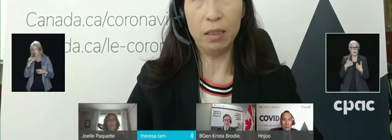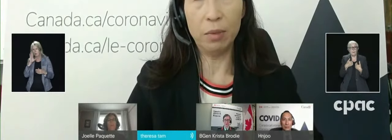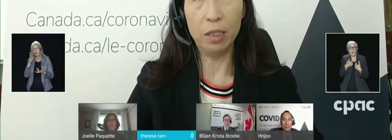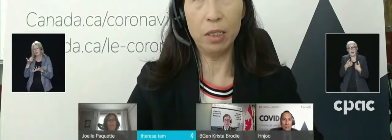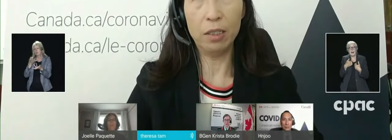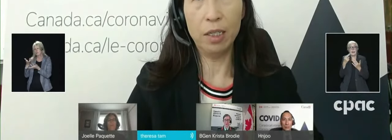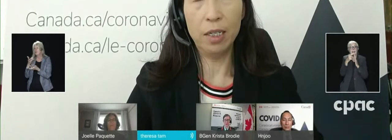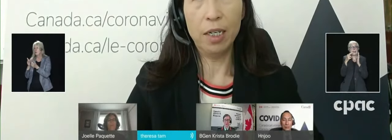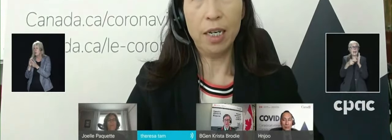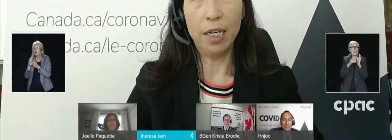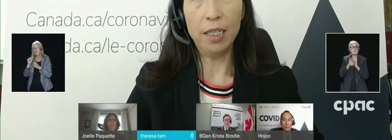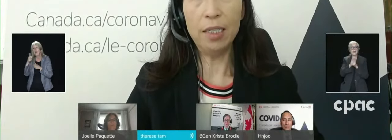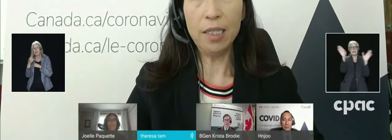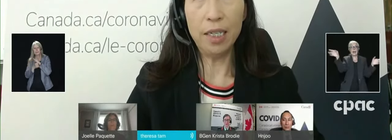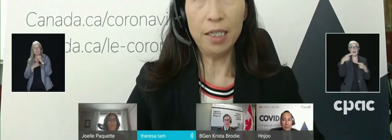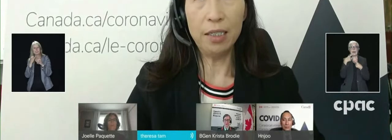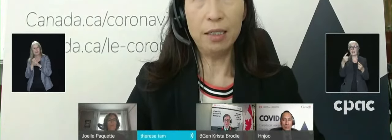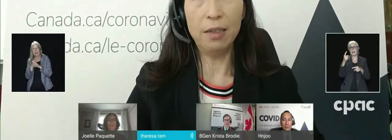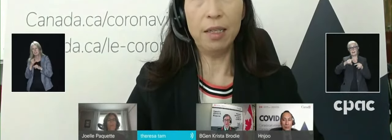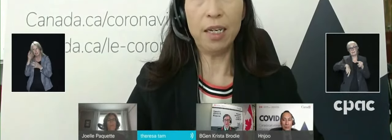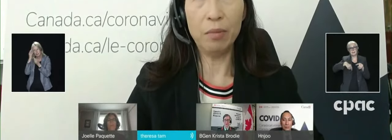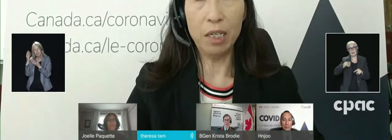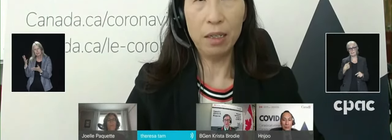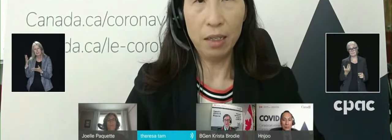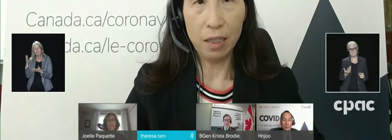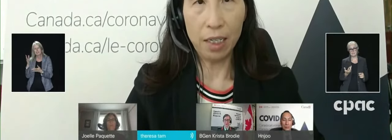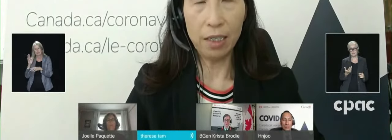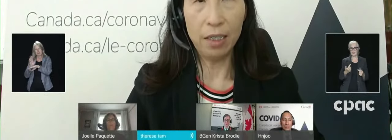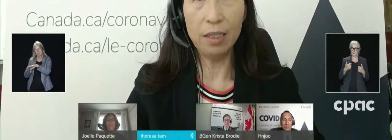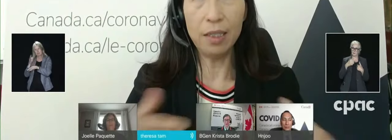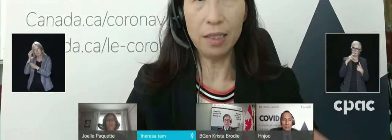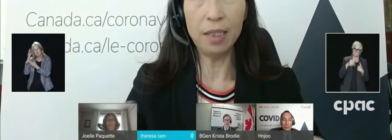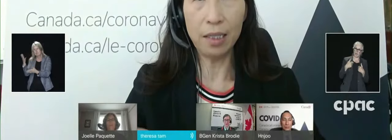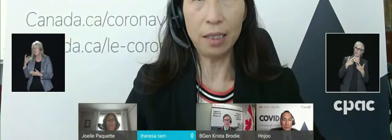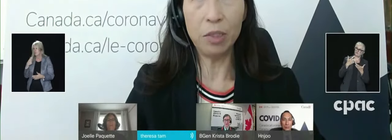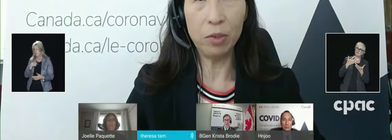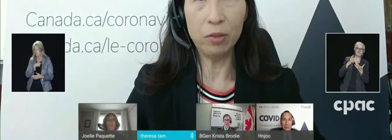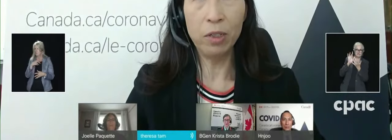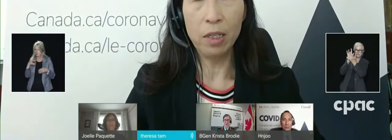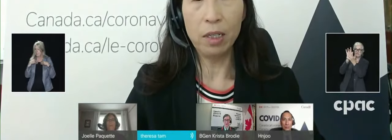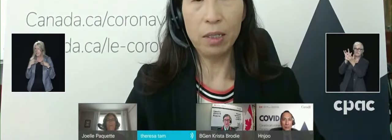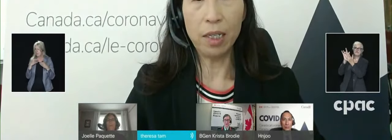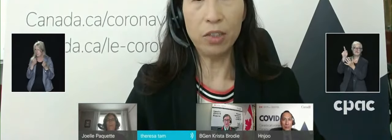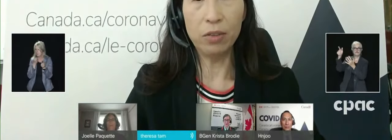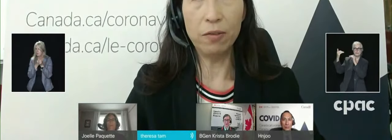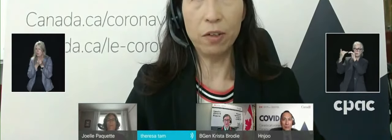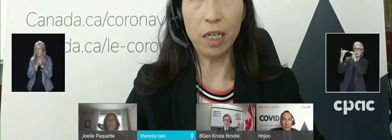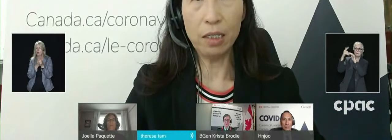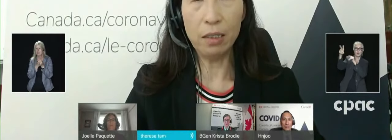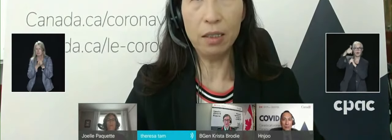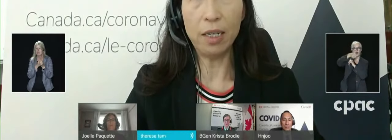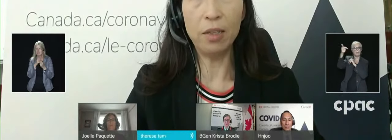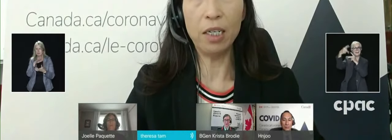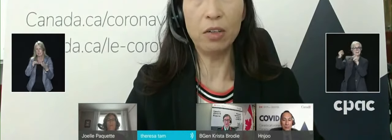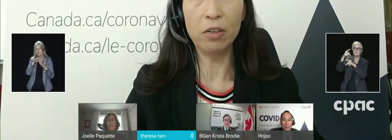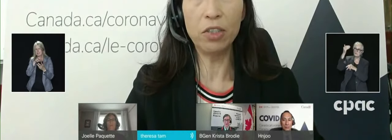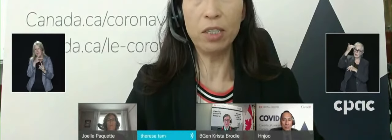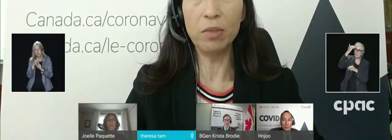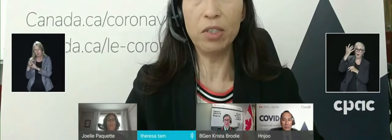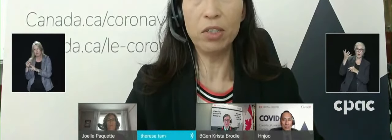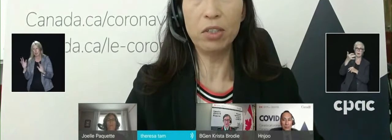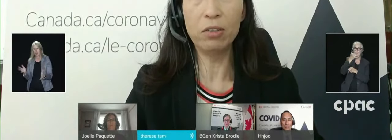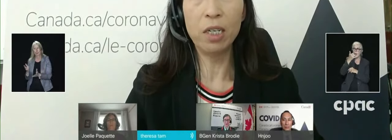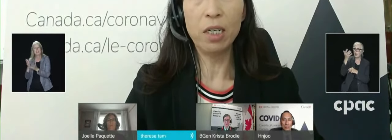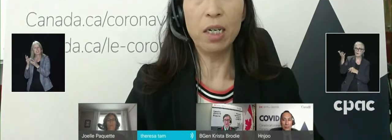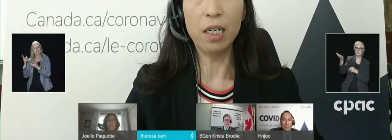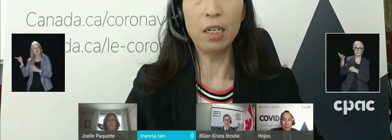international counterparts and indicating to them that this is an acceptable schedule for us, and encourage